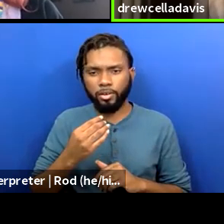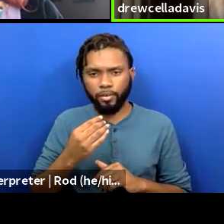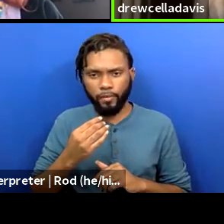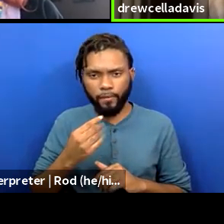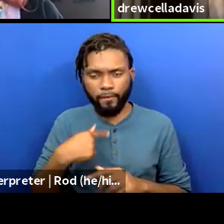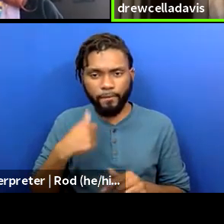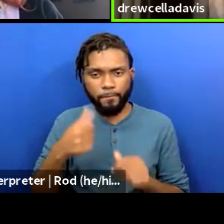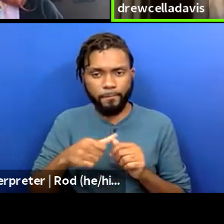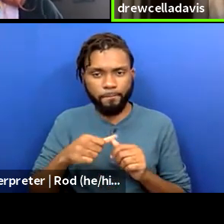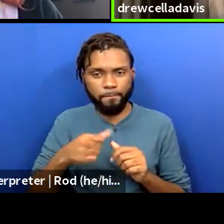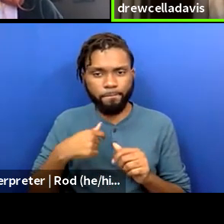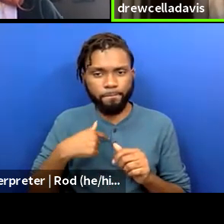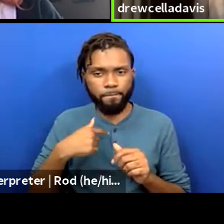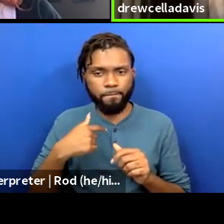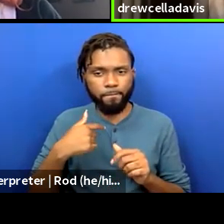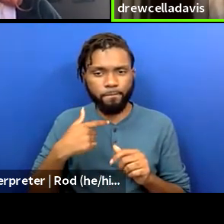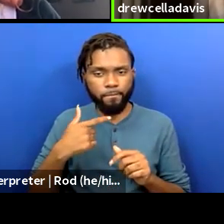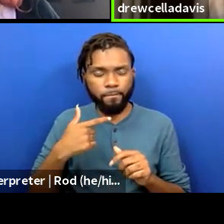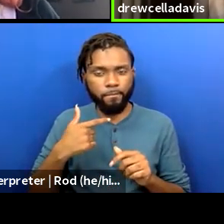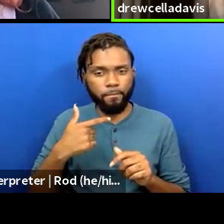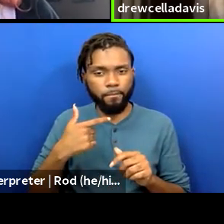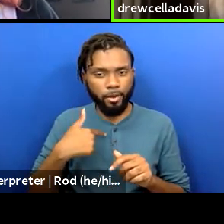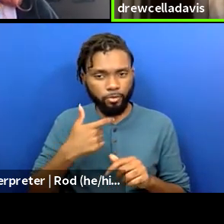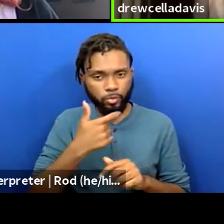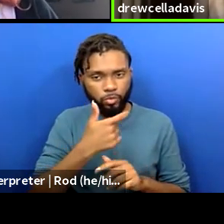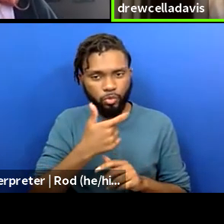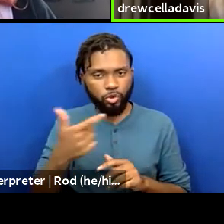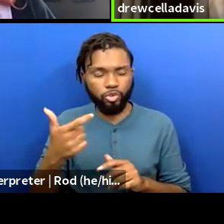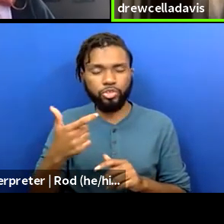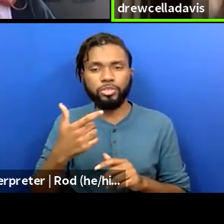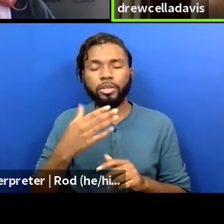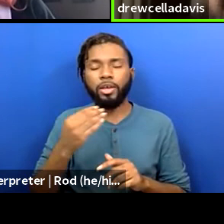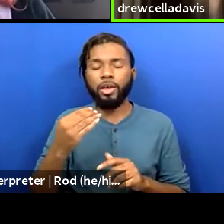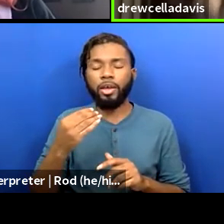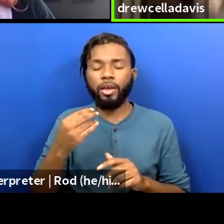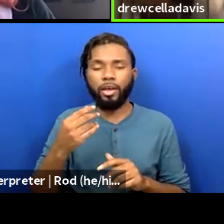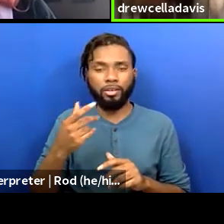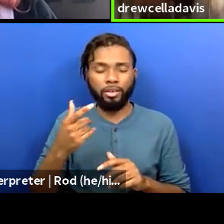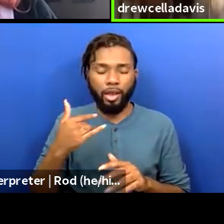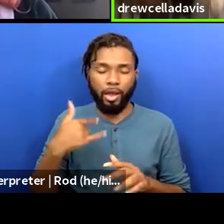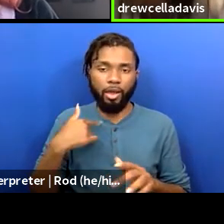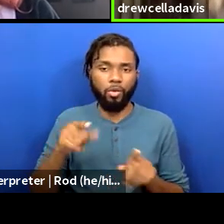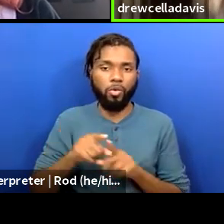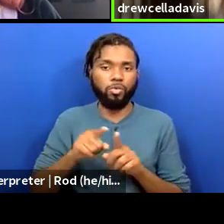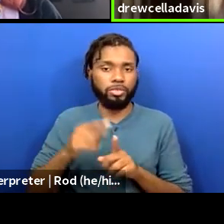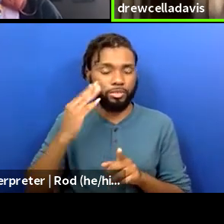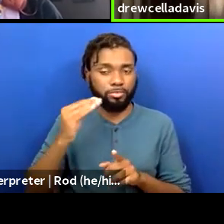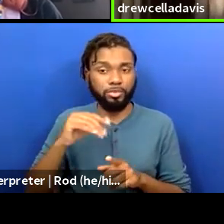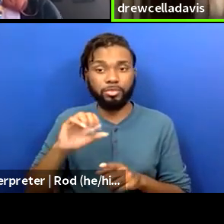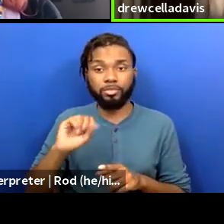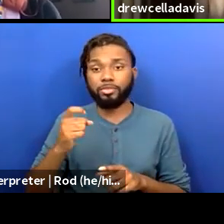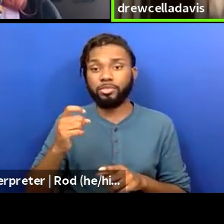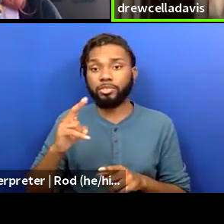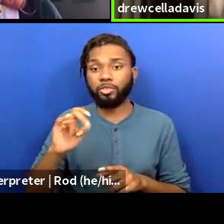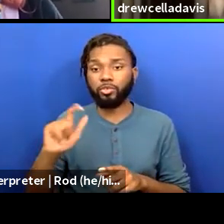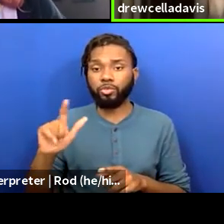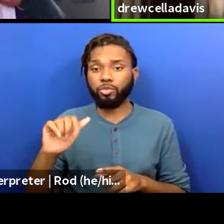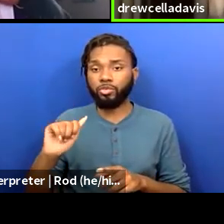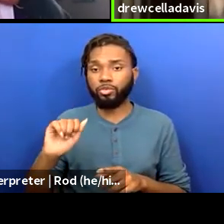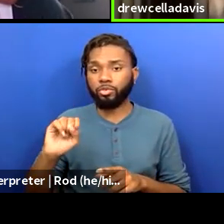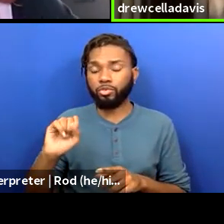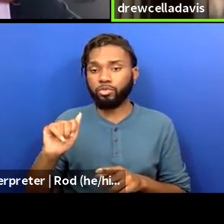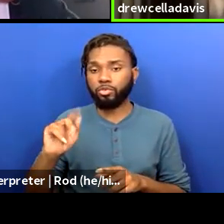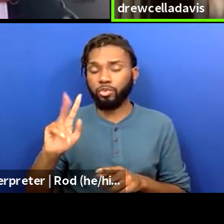I kind of went through a sexual assault, and just seeing like Black femmes on